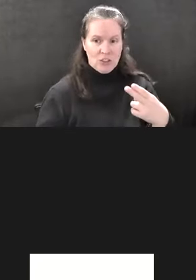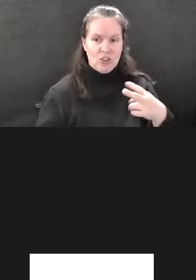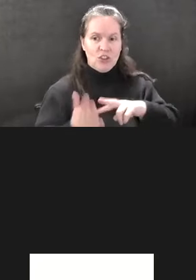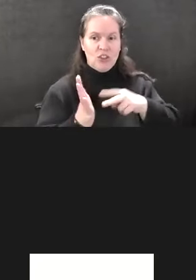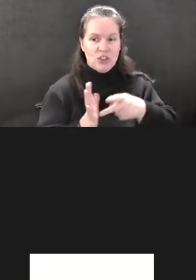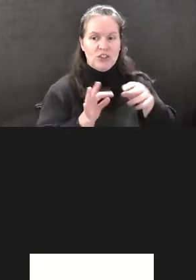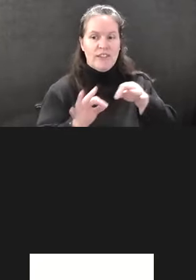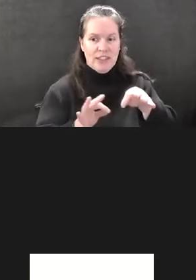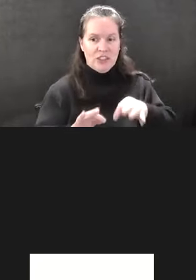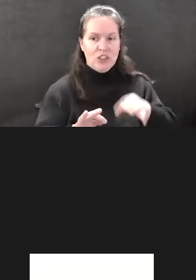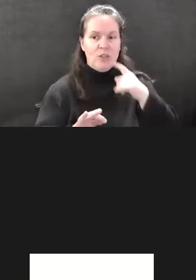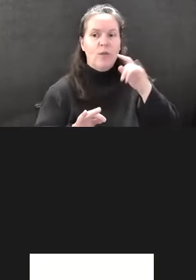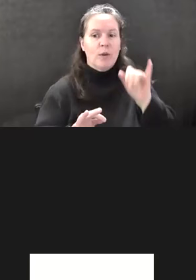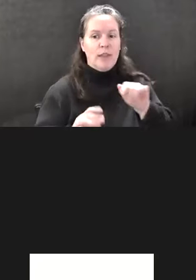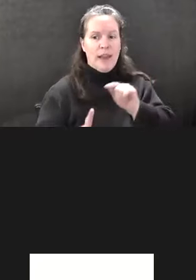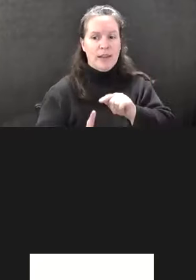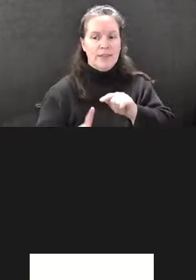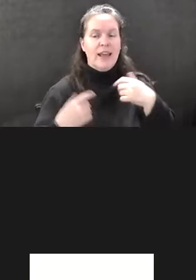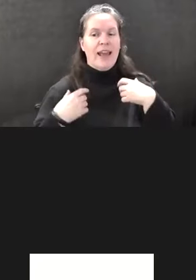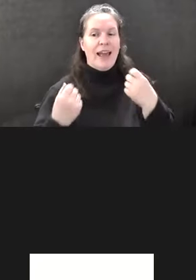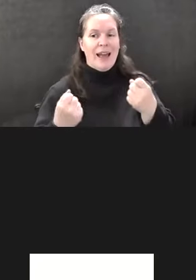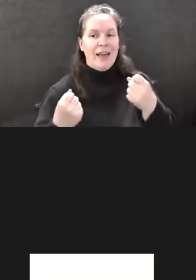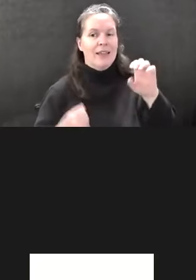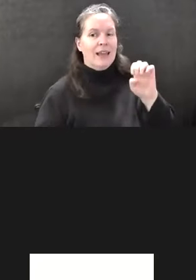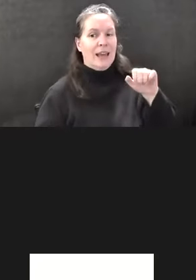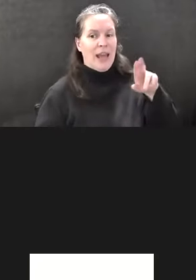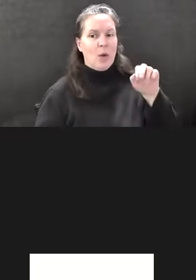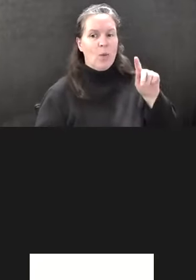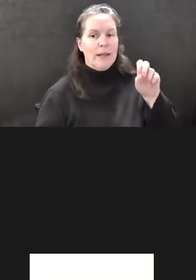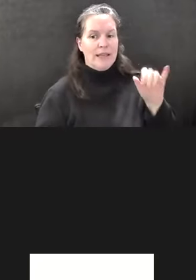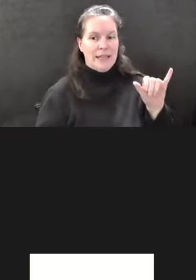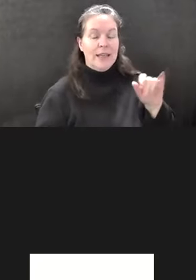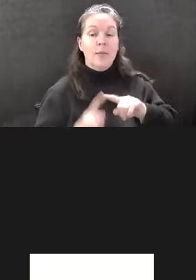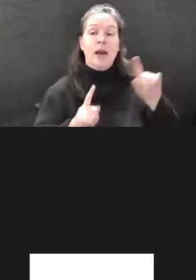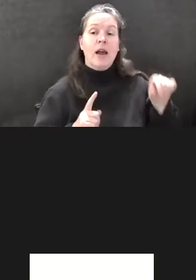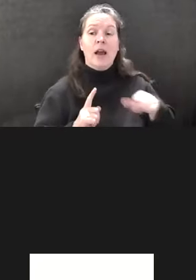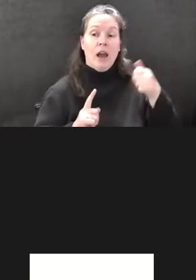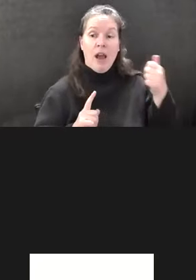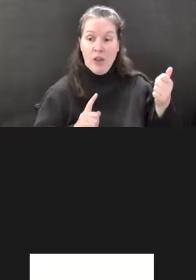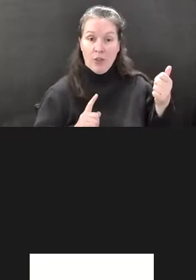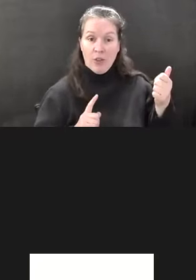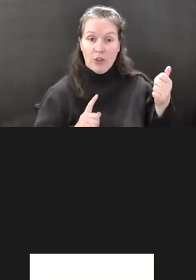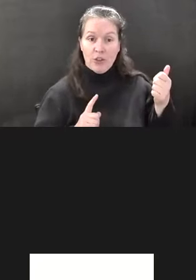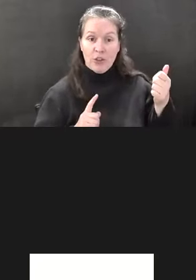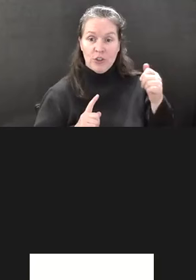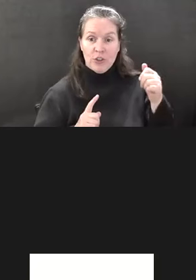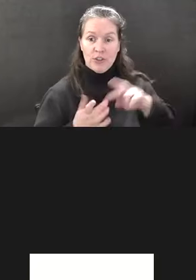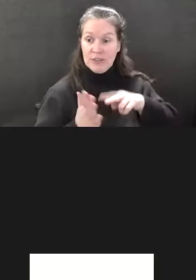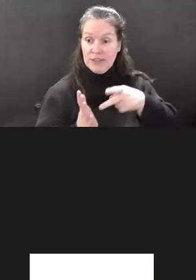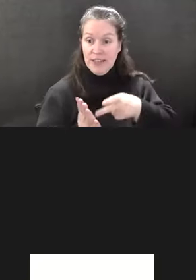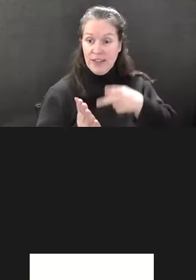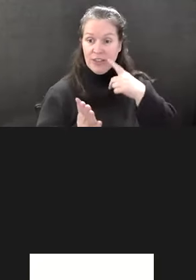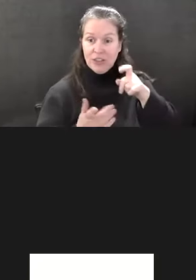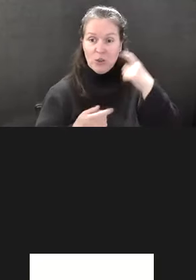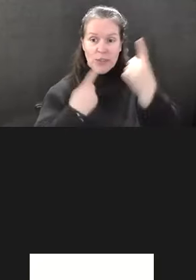health equity, but is there any other definition we need to take into consideration? Someone